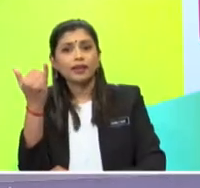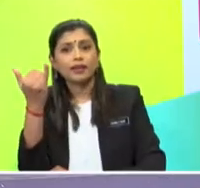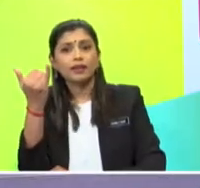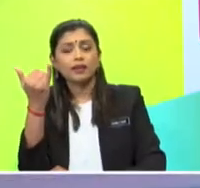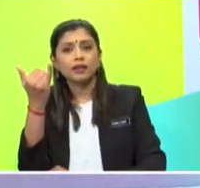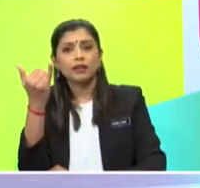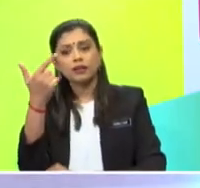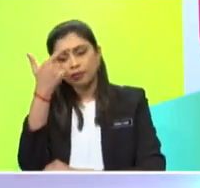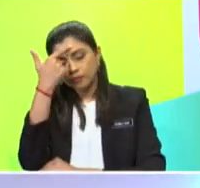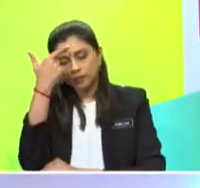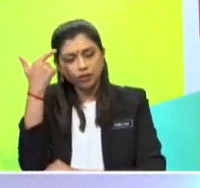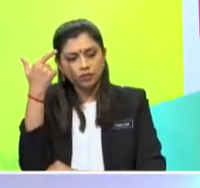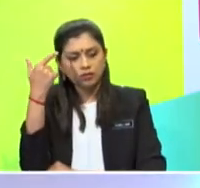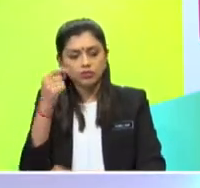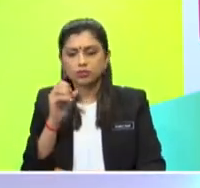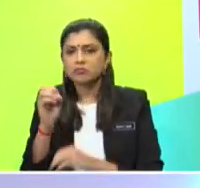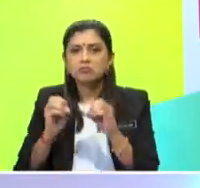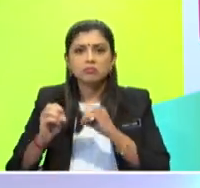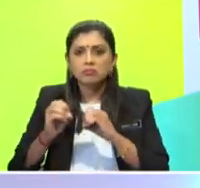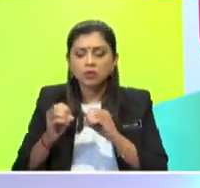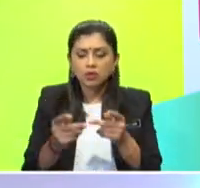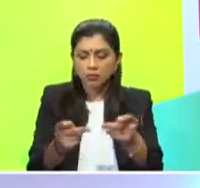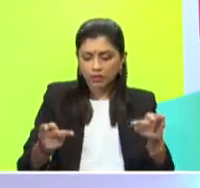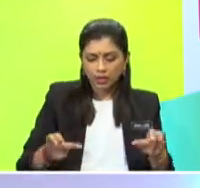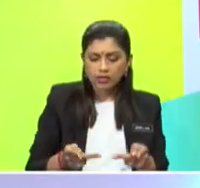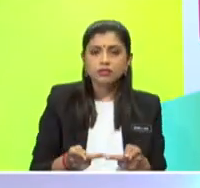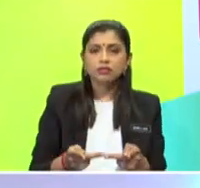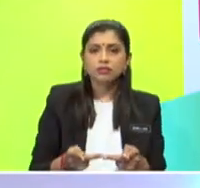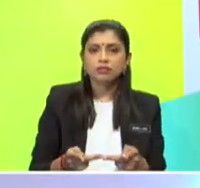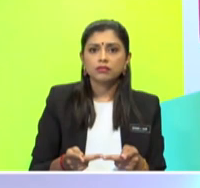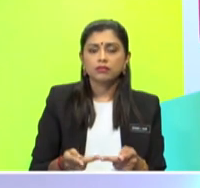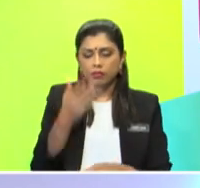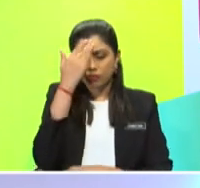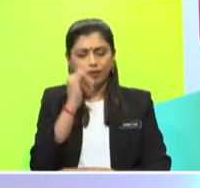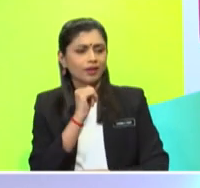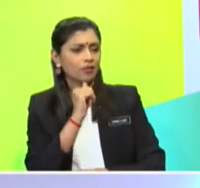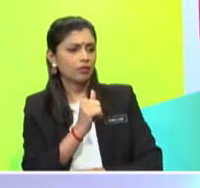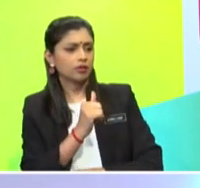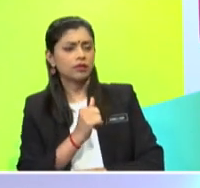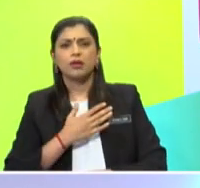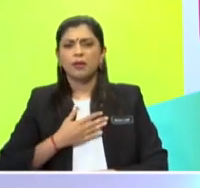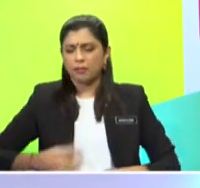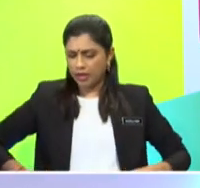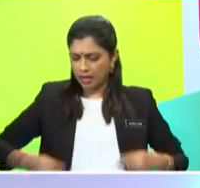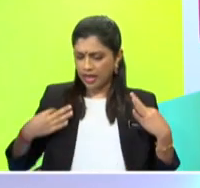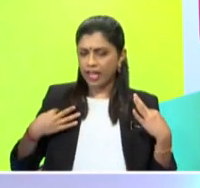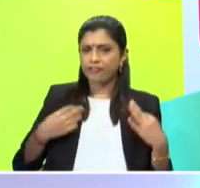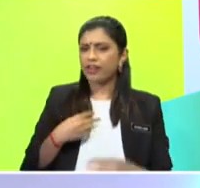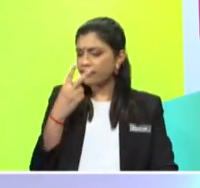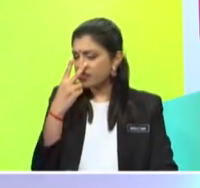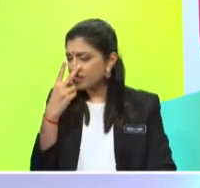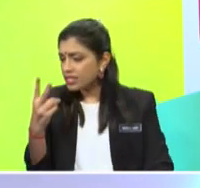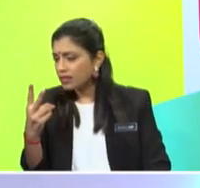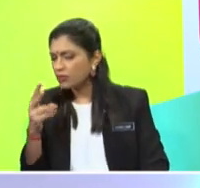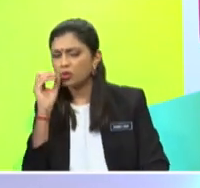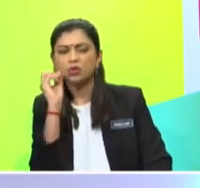Because it was not in its place. Why not? My entire life, I've seen people throwing bags